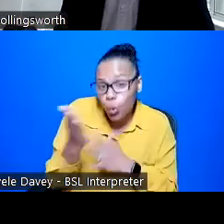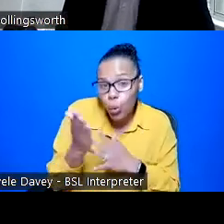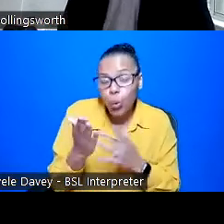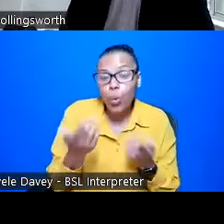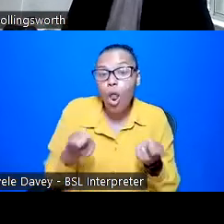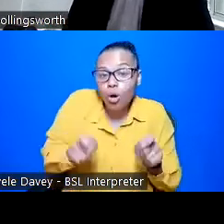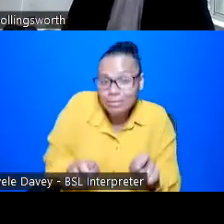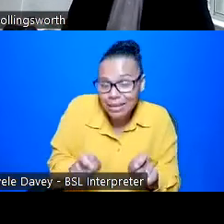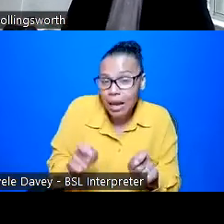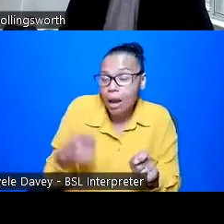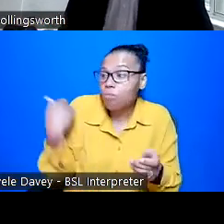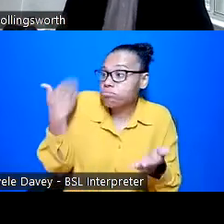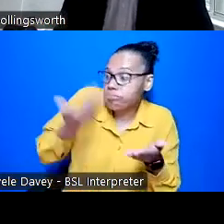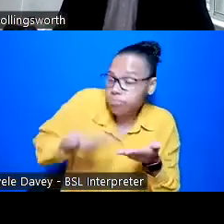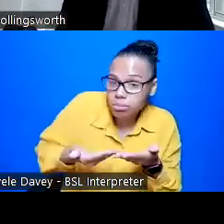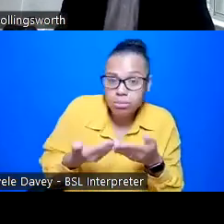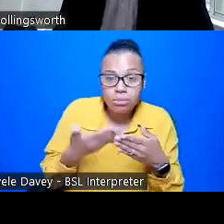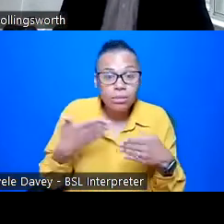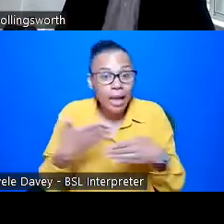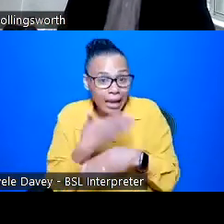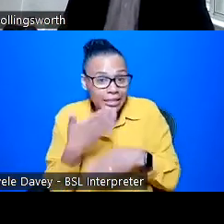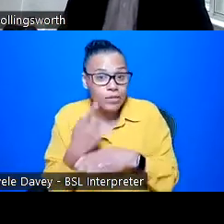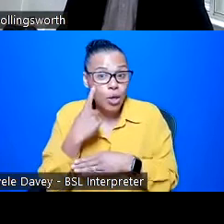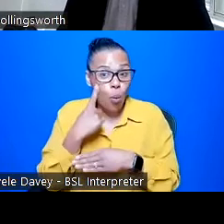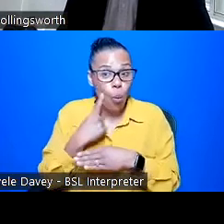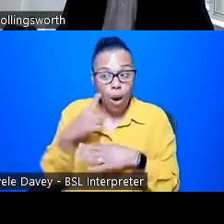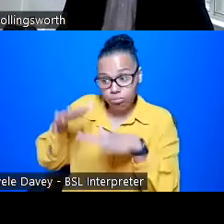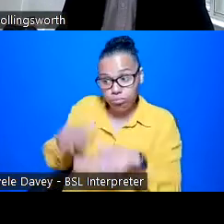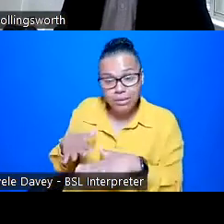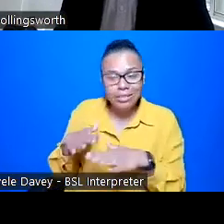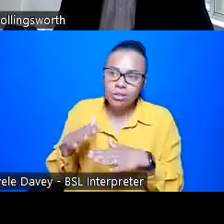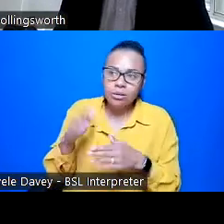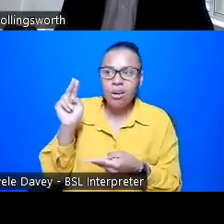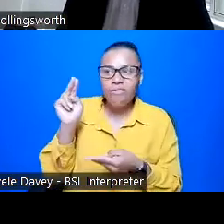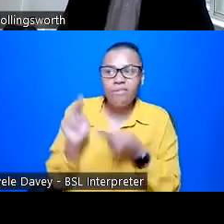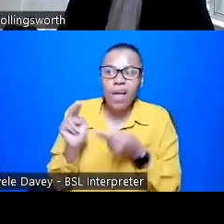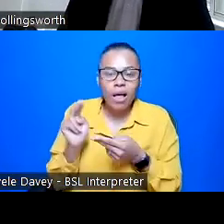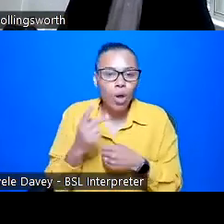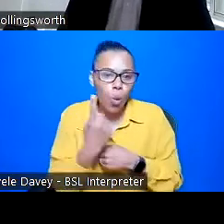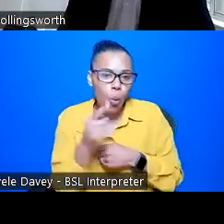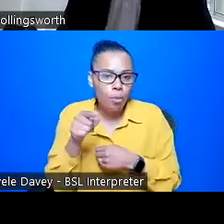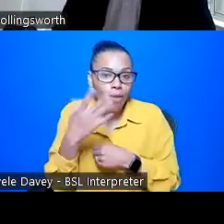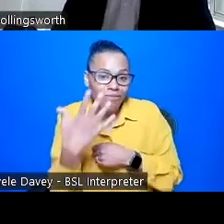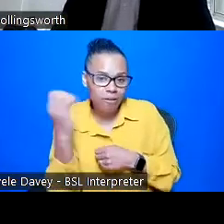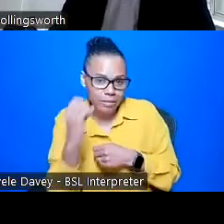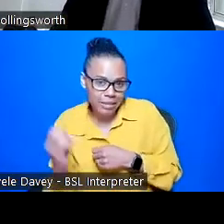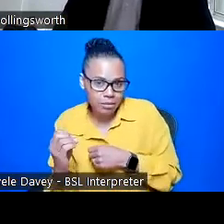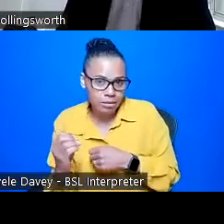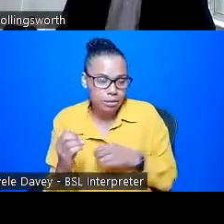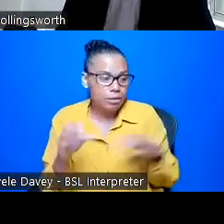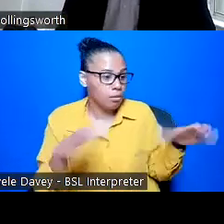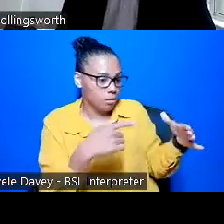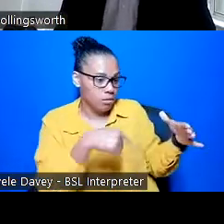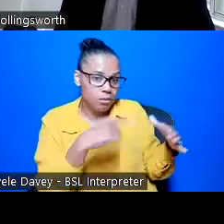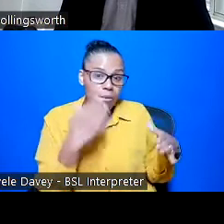we've measured, whilst the activity levels of white British people fell just 1.5%, across the Black and Asian communities, it